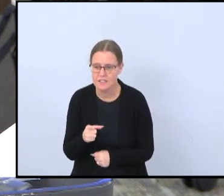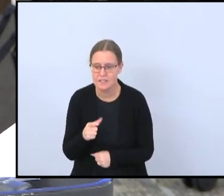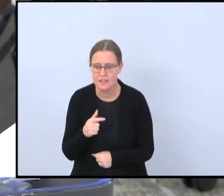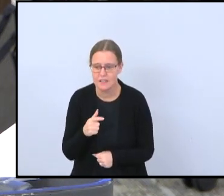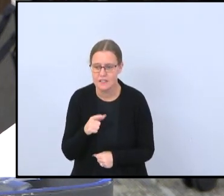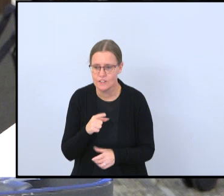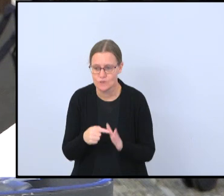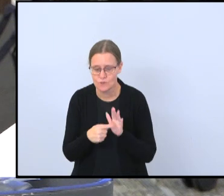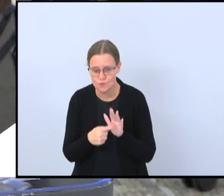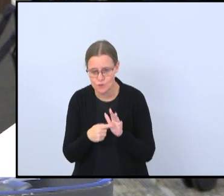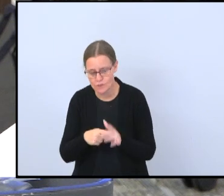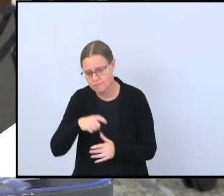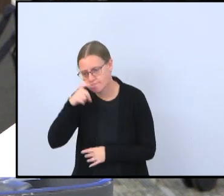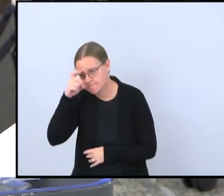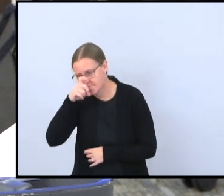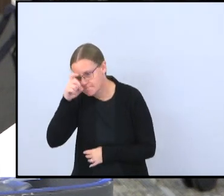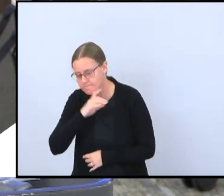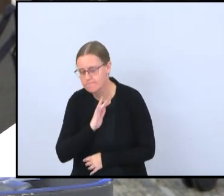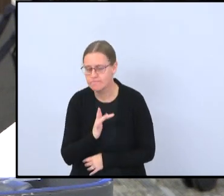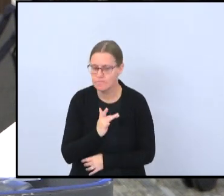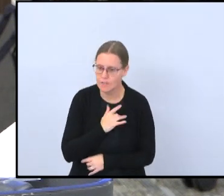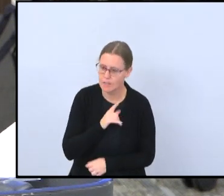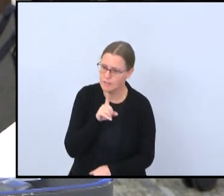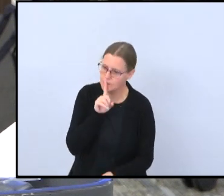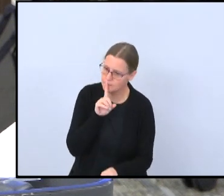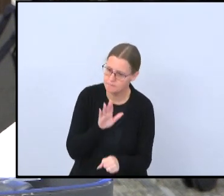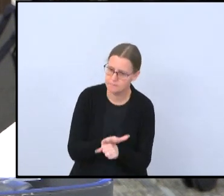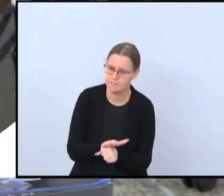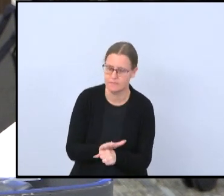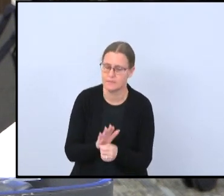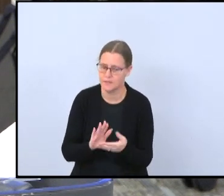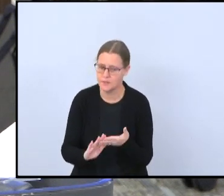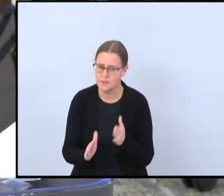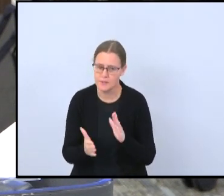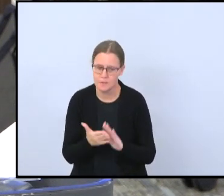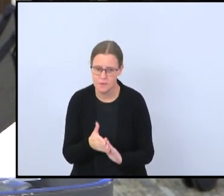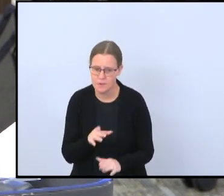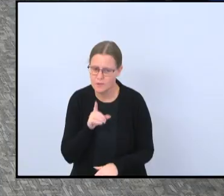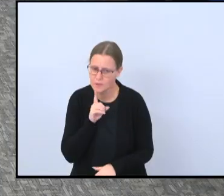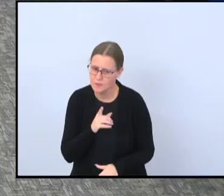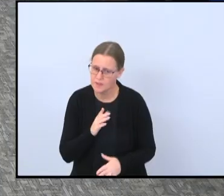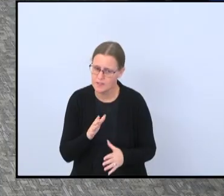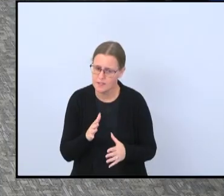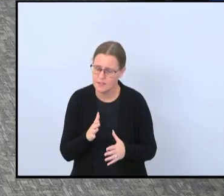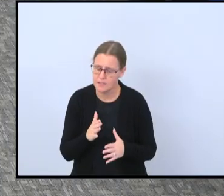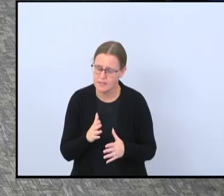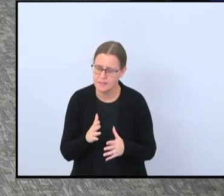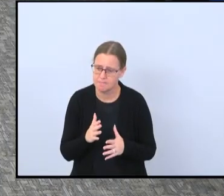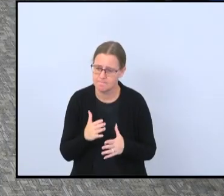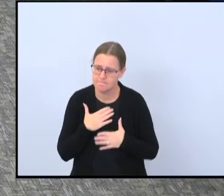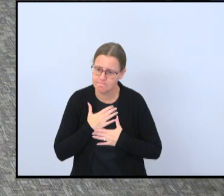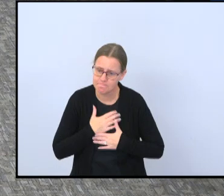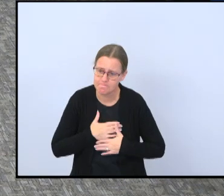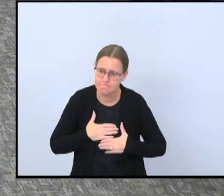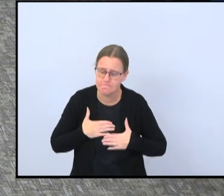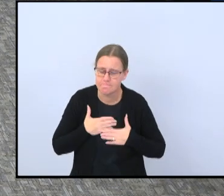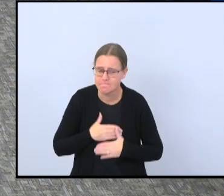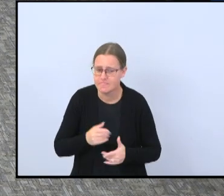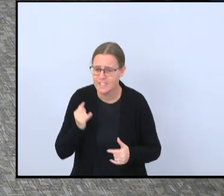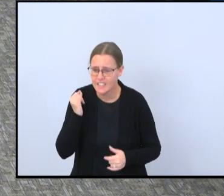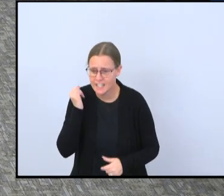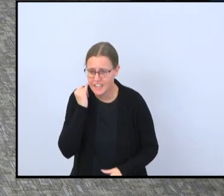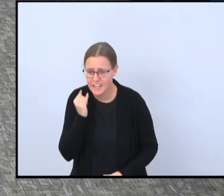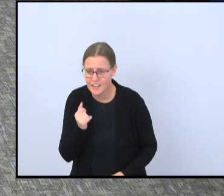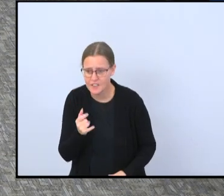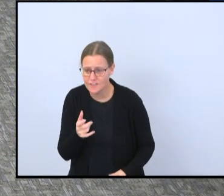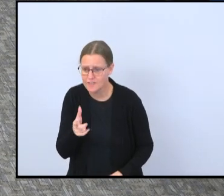leadership, and his wisdom and heart and commitment to our community has meant so much to so many of us. If you have had the chance to hear his wisdom